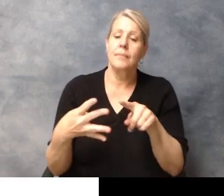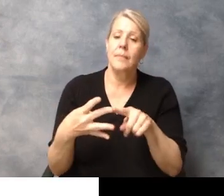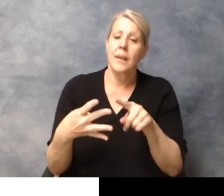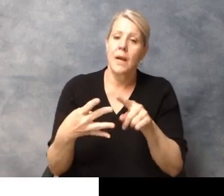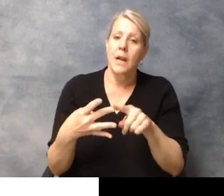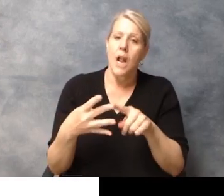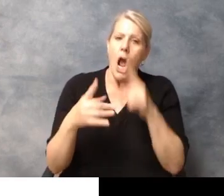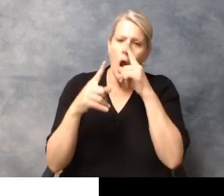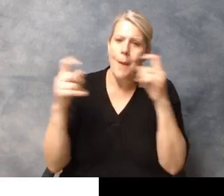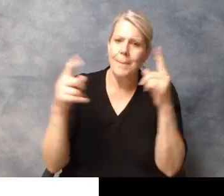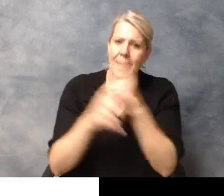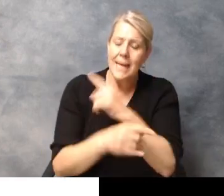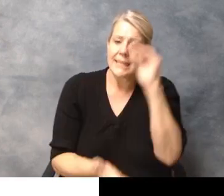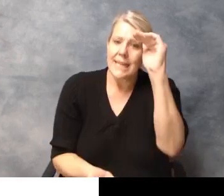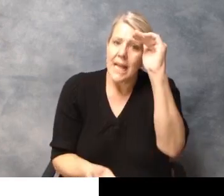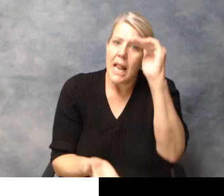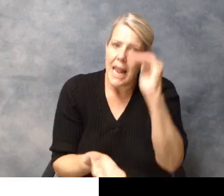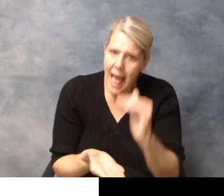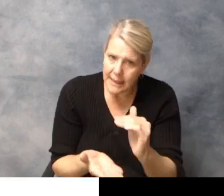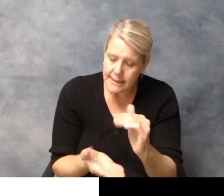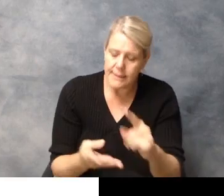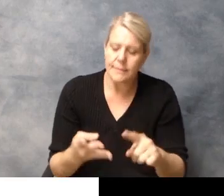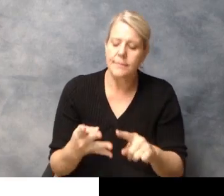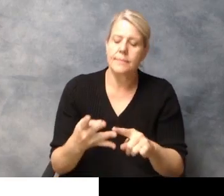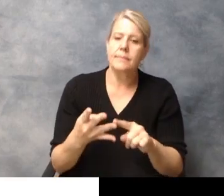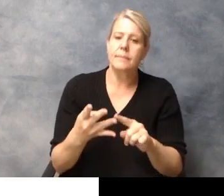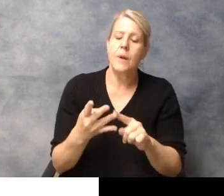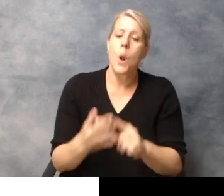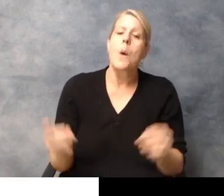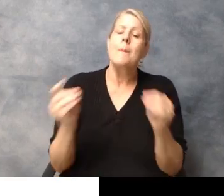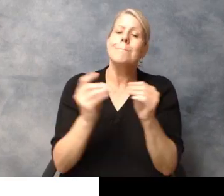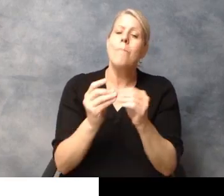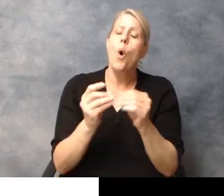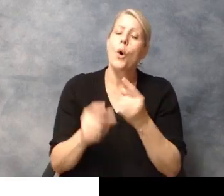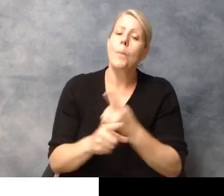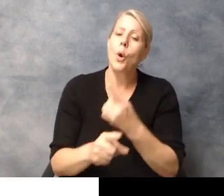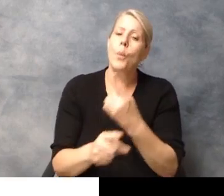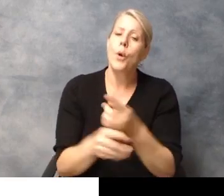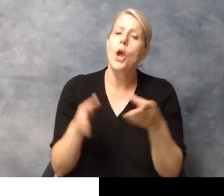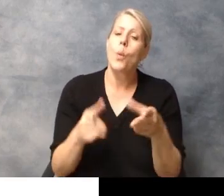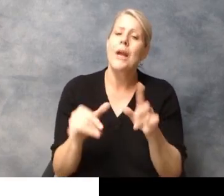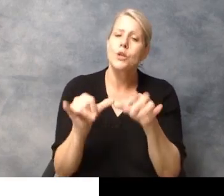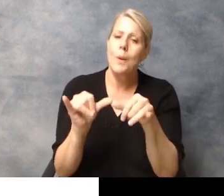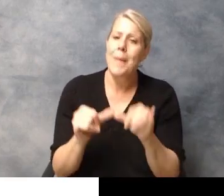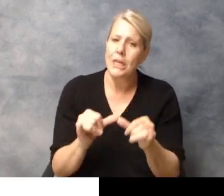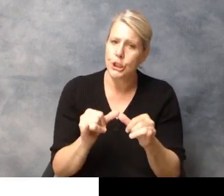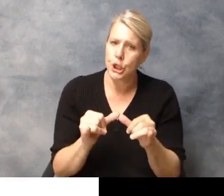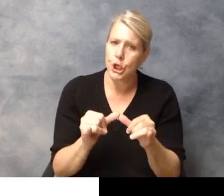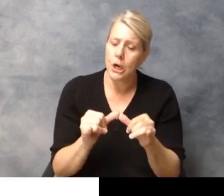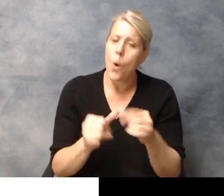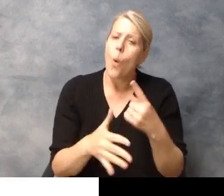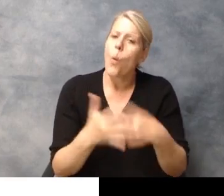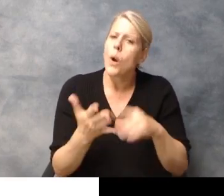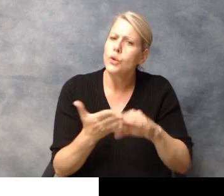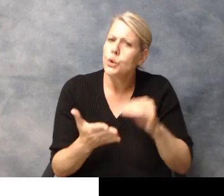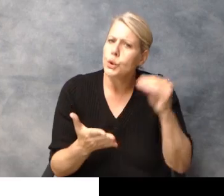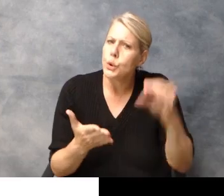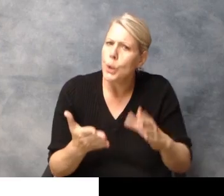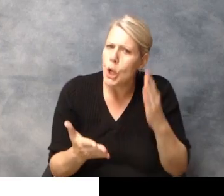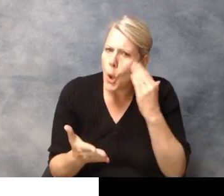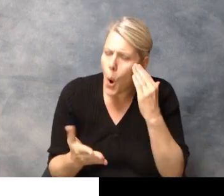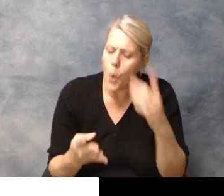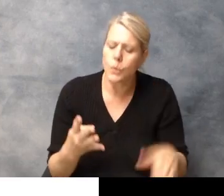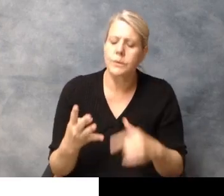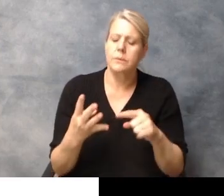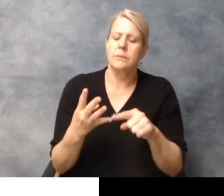in items being assessed, providing a more appropriate measurement method to determine what the student knows, and fewer academic